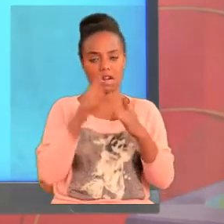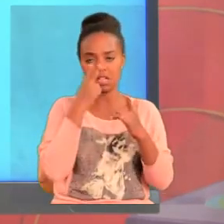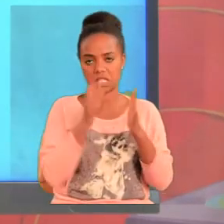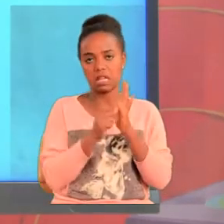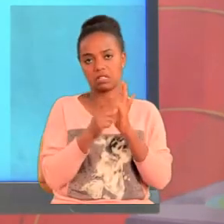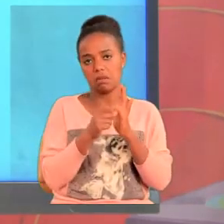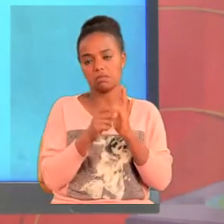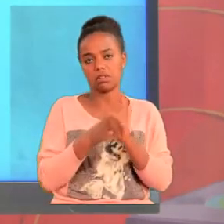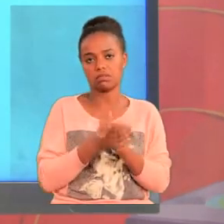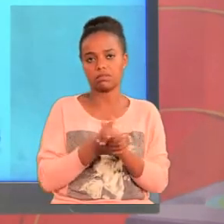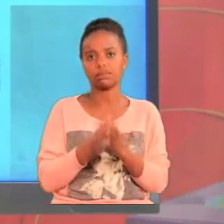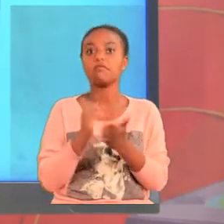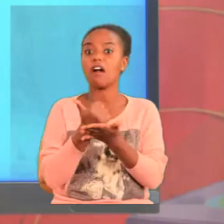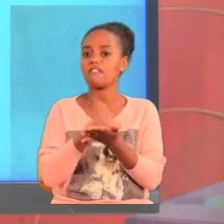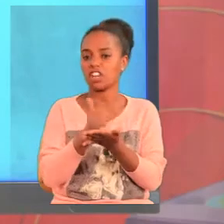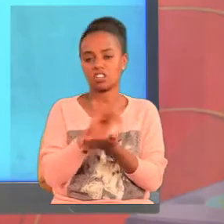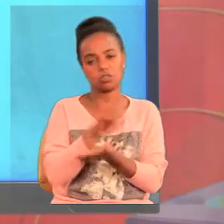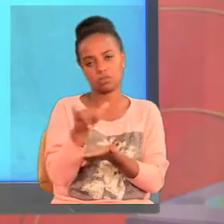for this.